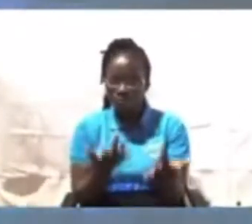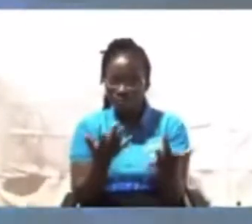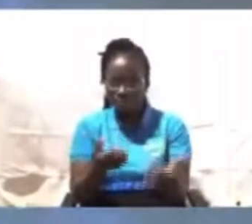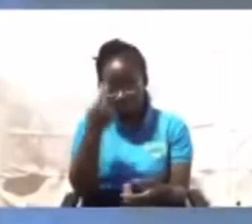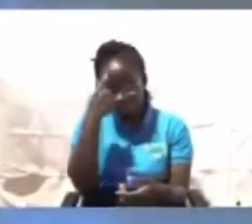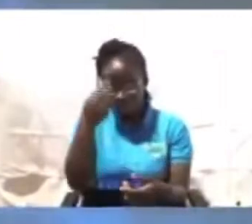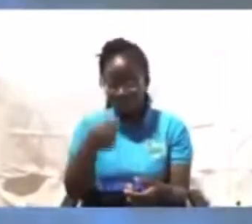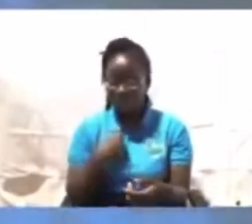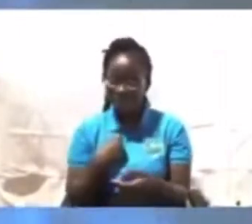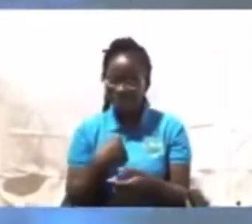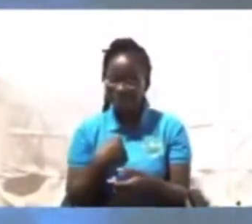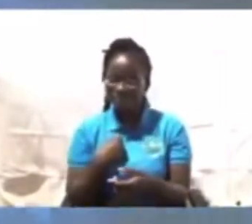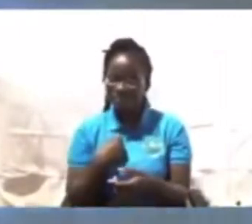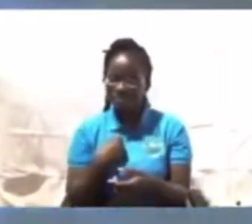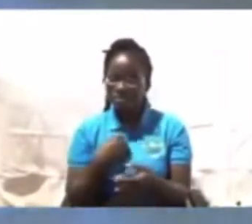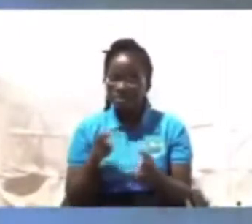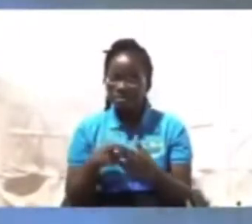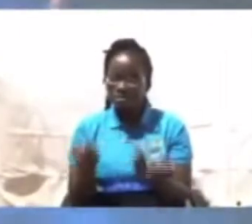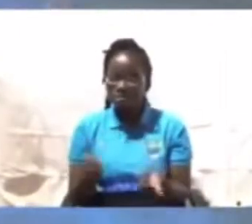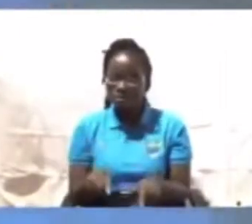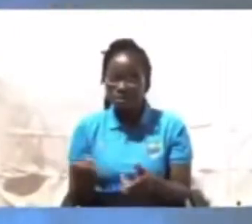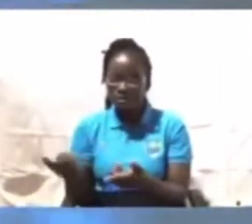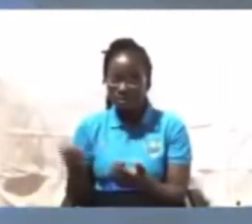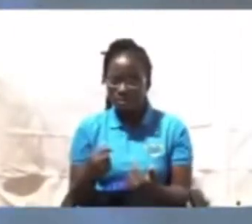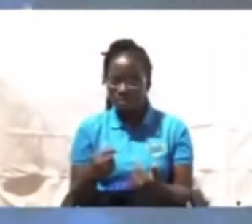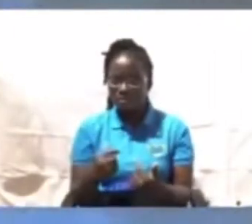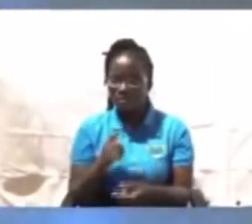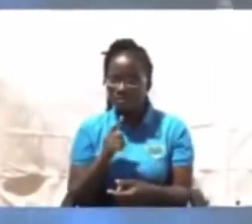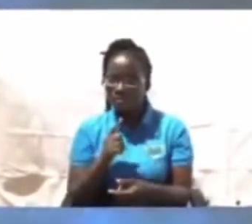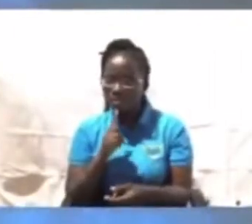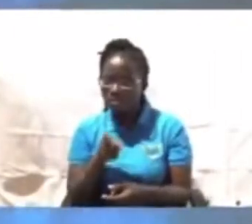Iba ya no mo se Steven.